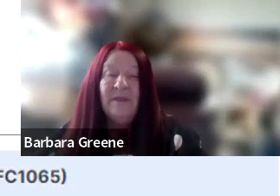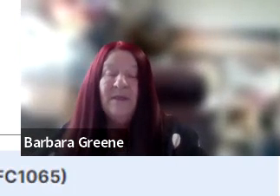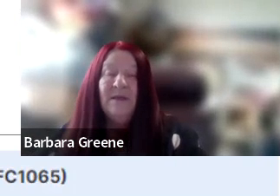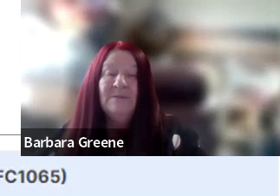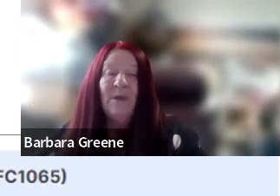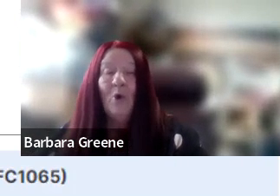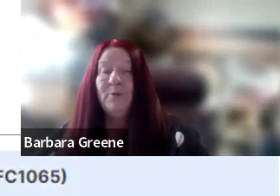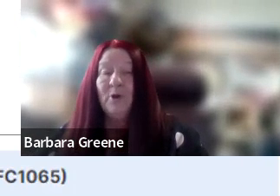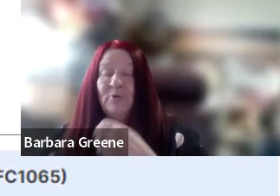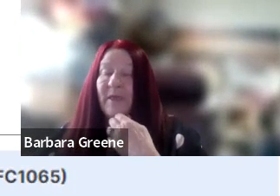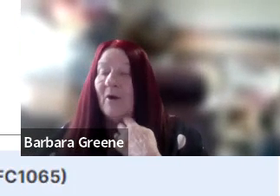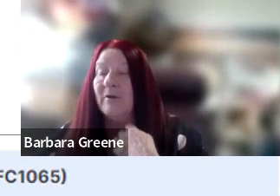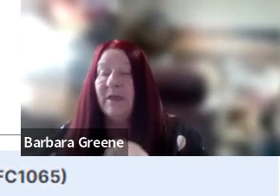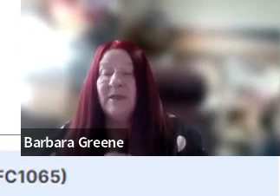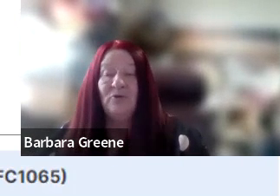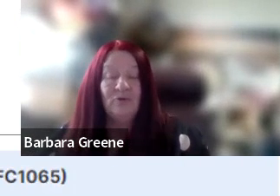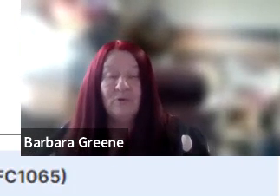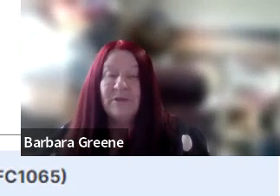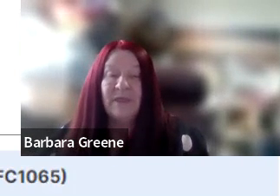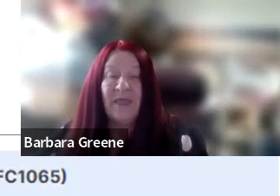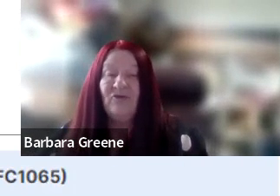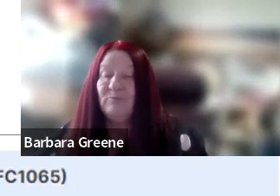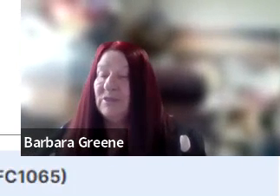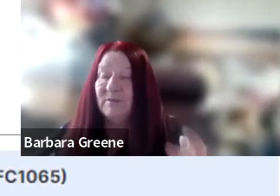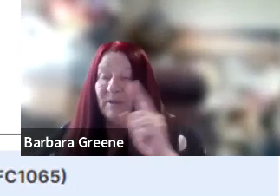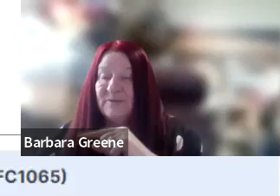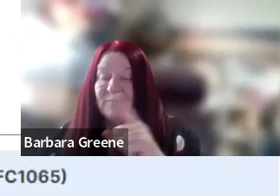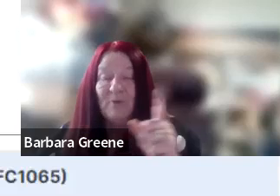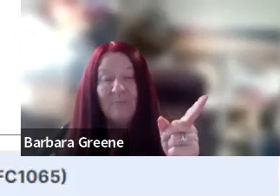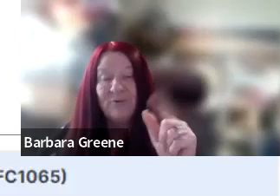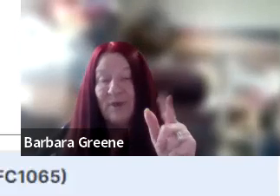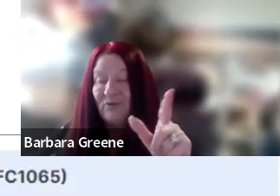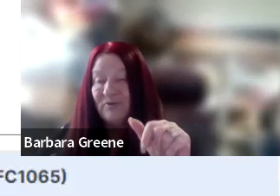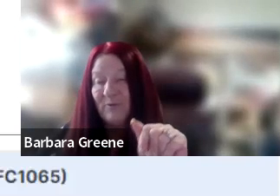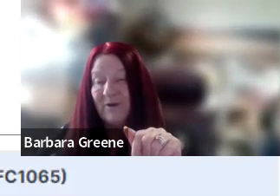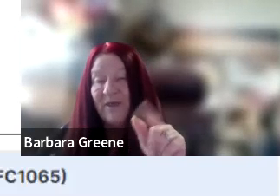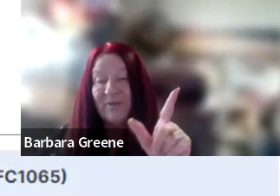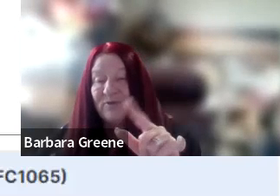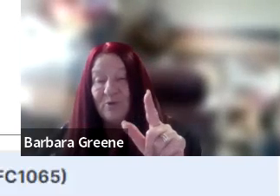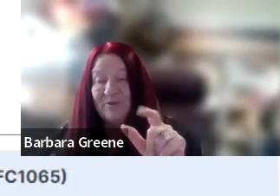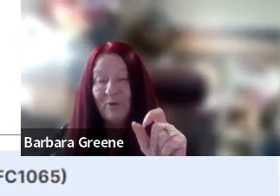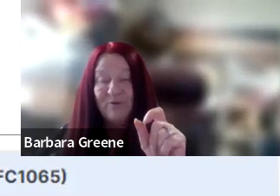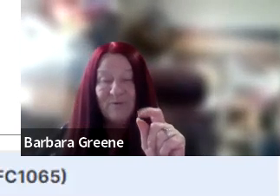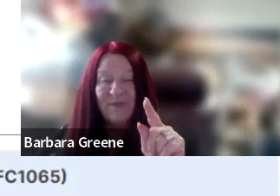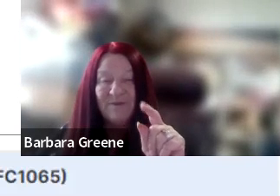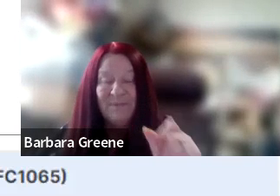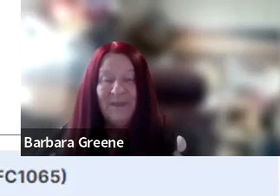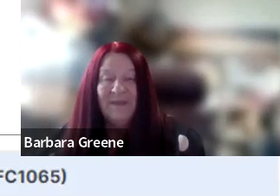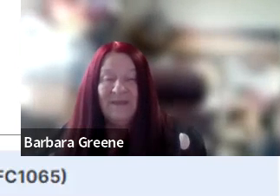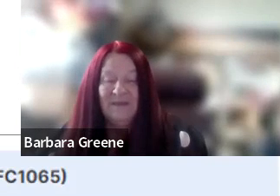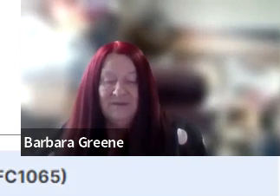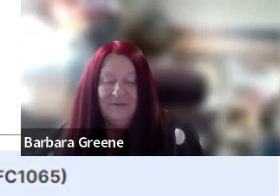point, I hope you know who they are, and you should really engage them in some conversations around how this tool has worked for